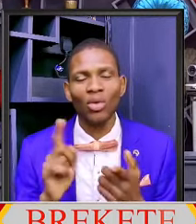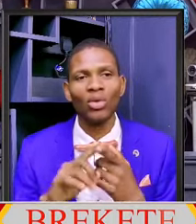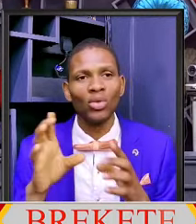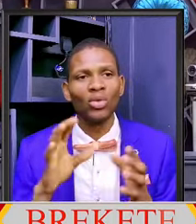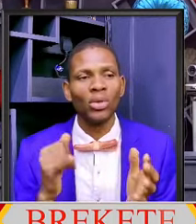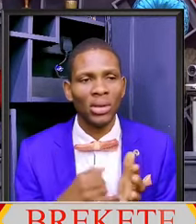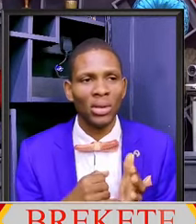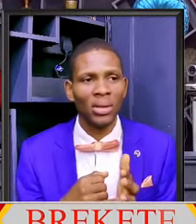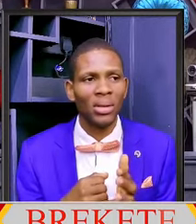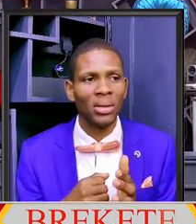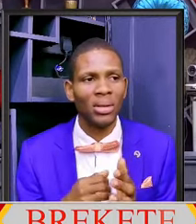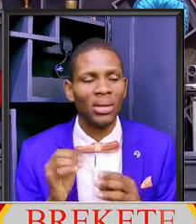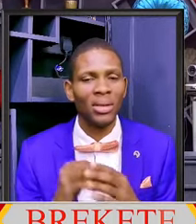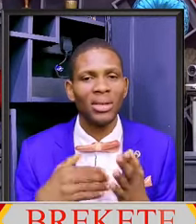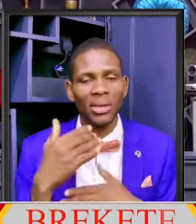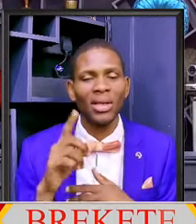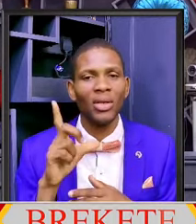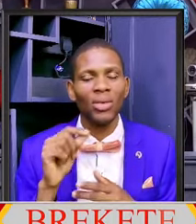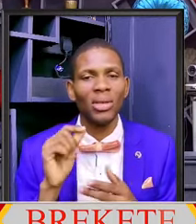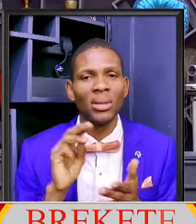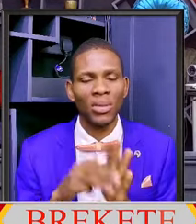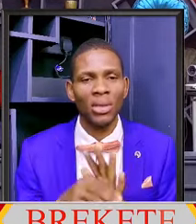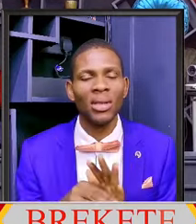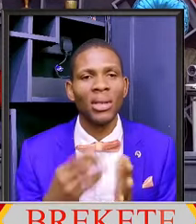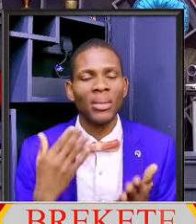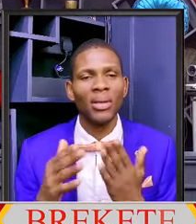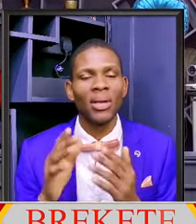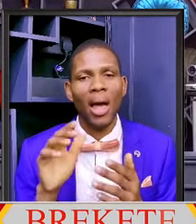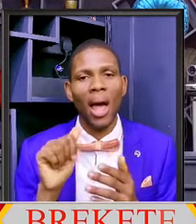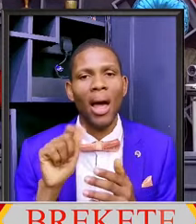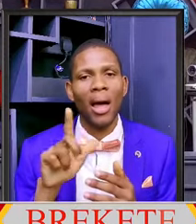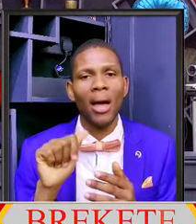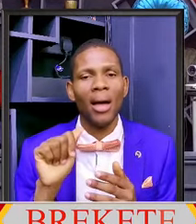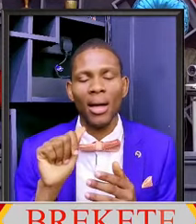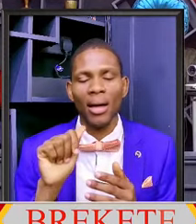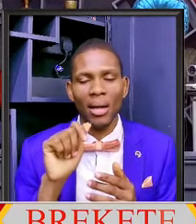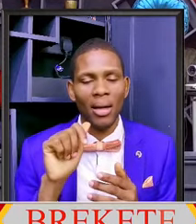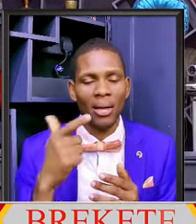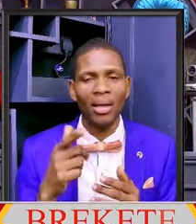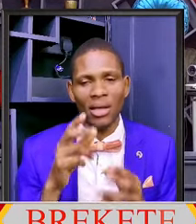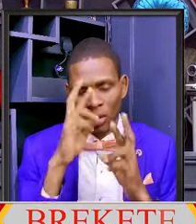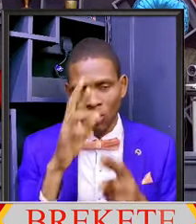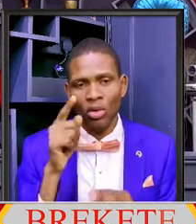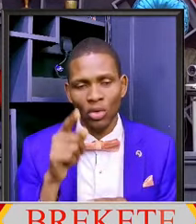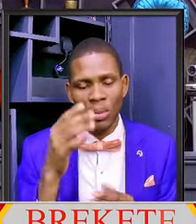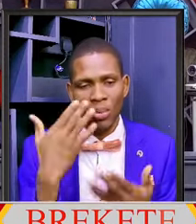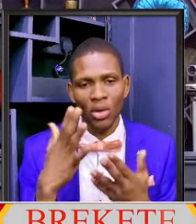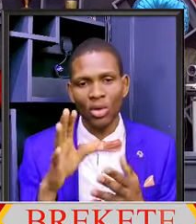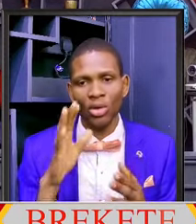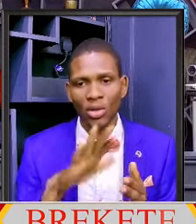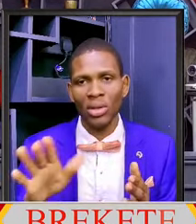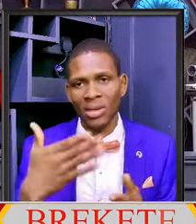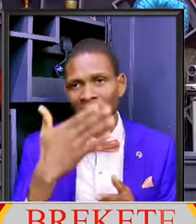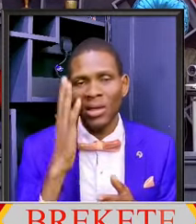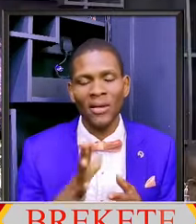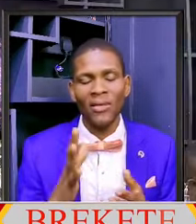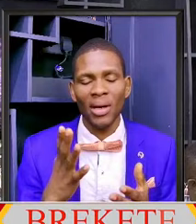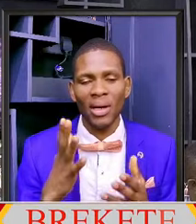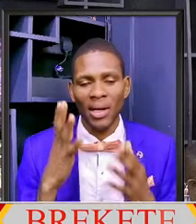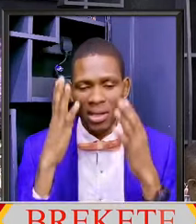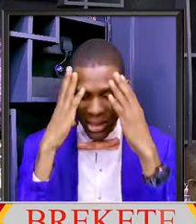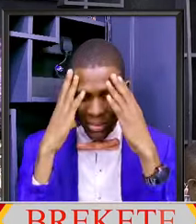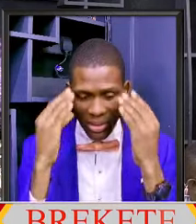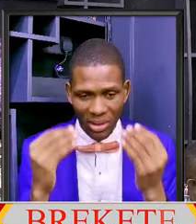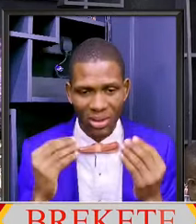that. In the next 20 minutes. May Allah reward you. May Allah reward you. May your children never experience